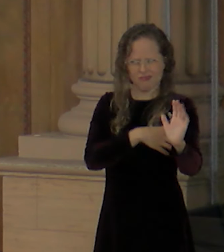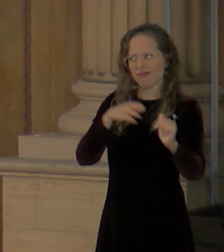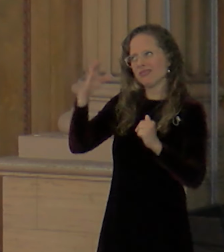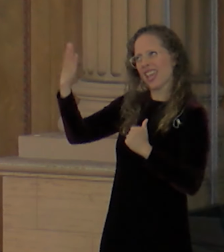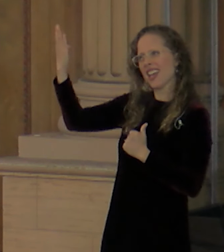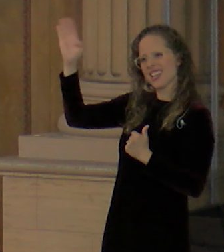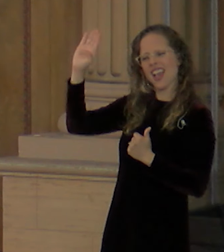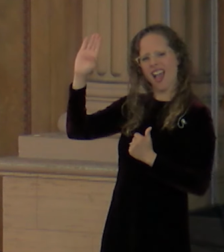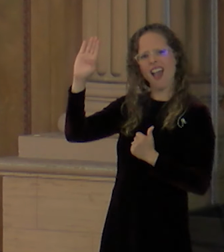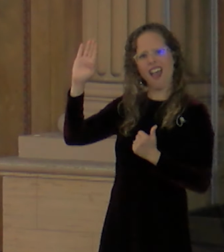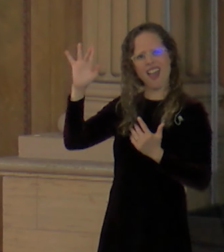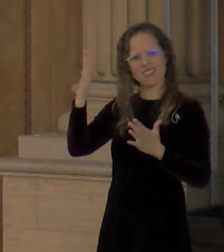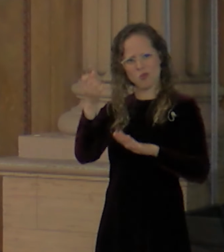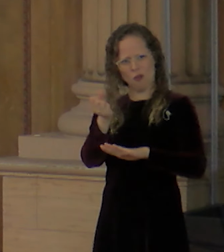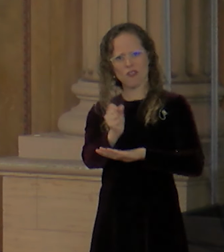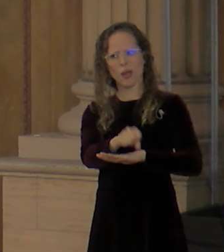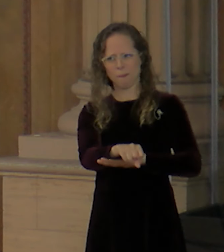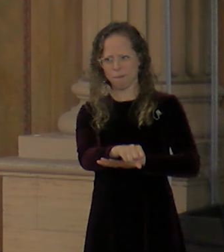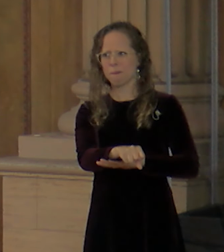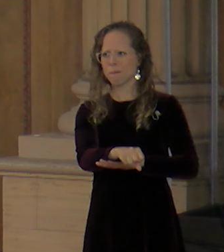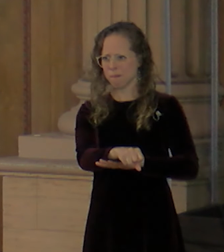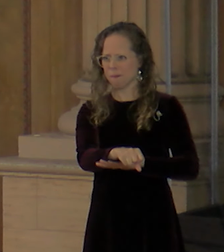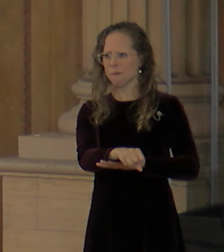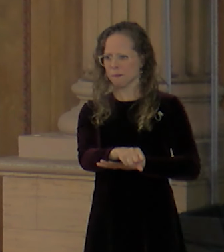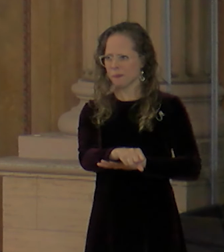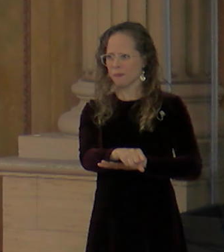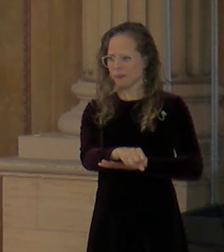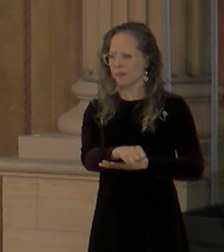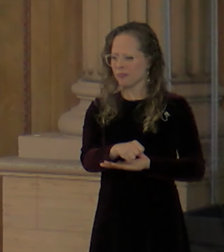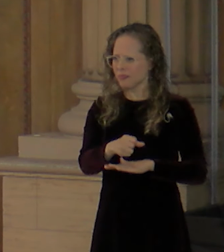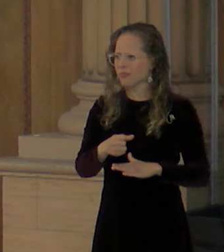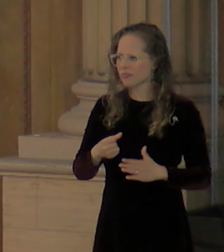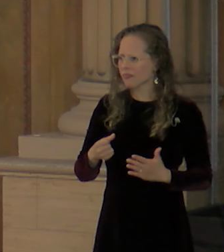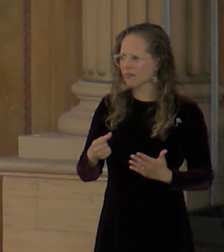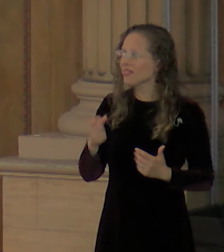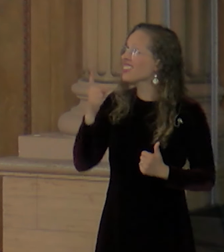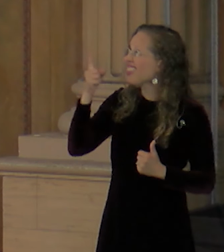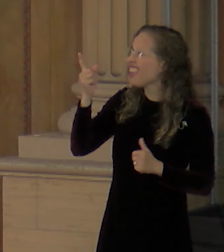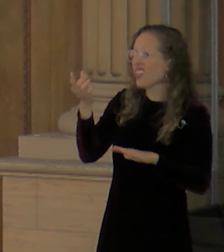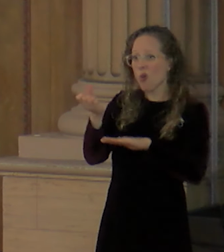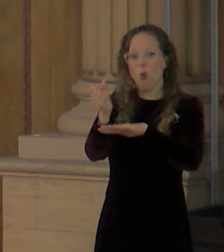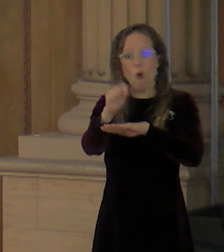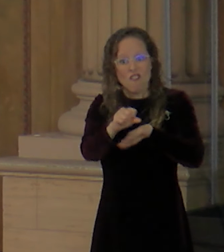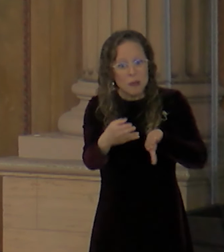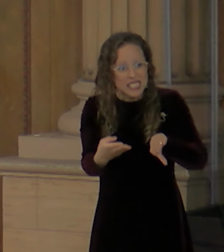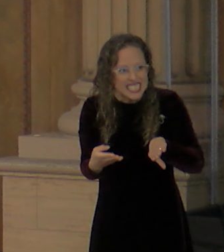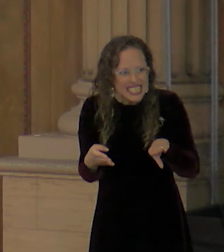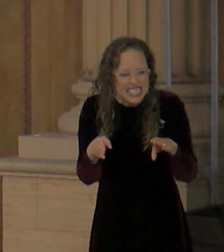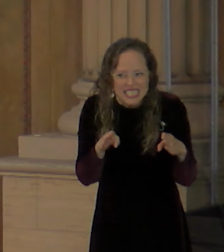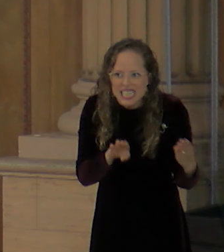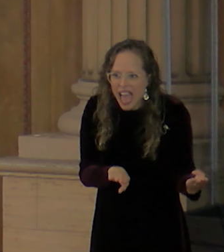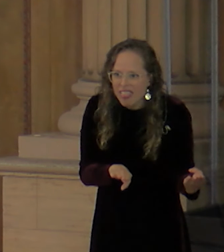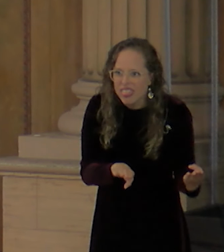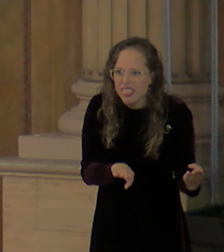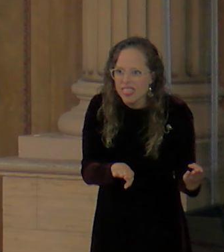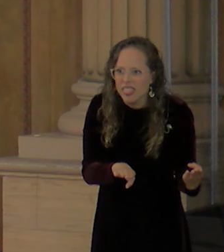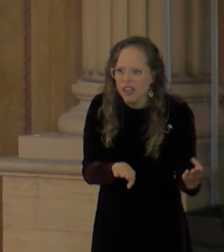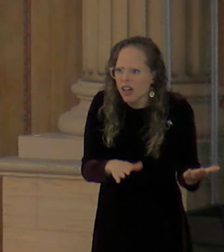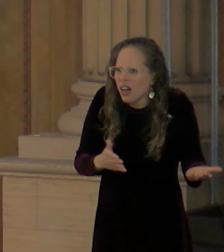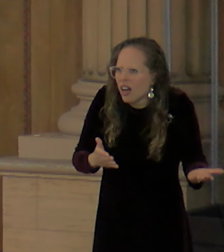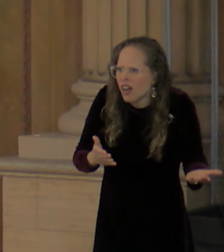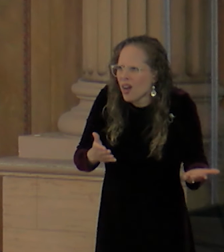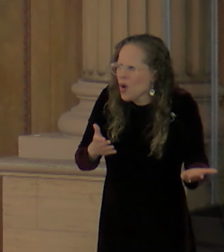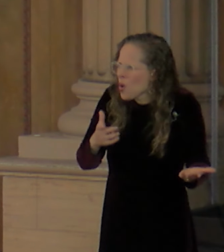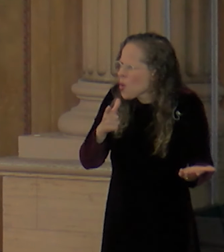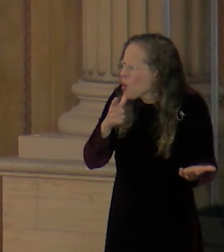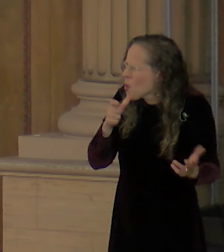And overcoming physical Leviathan is nothing compared to overcoming death, but Jesus burst out of that grave like it was nothing. I mean, who is he